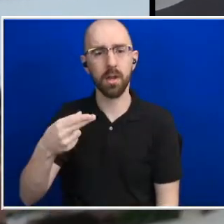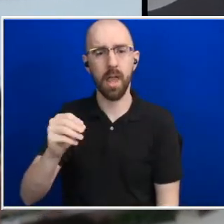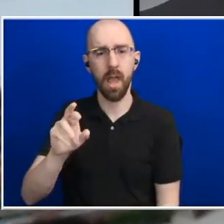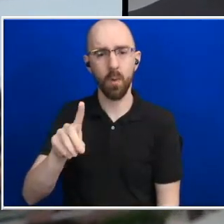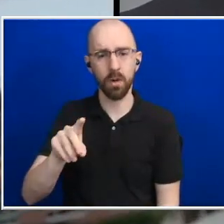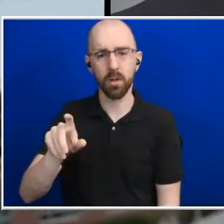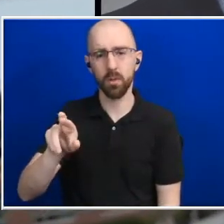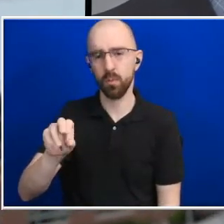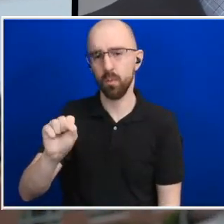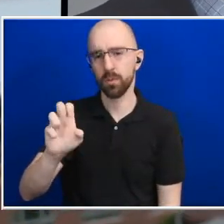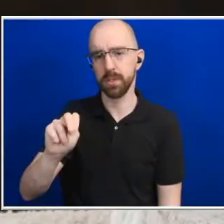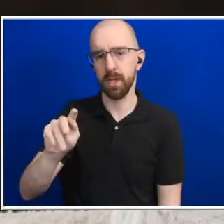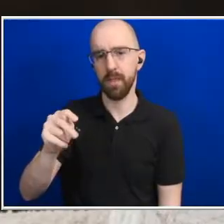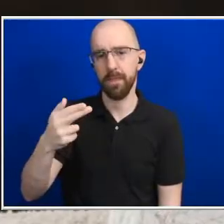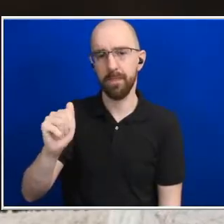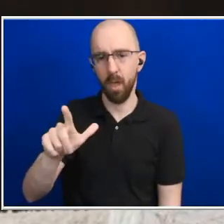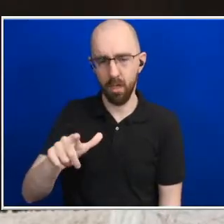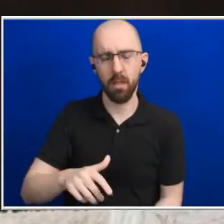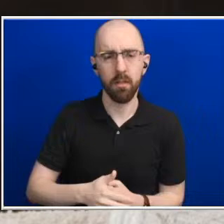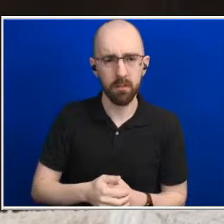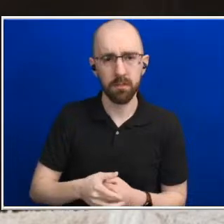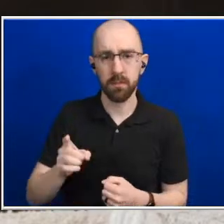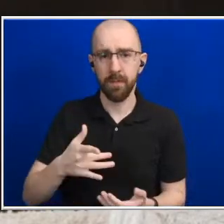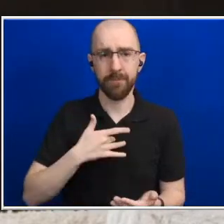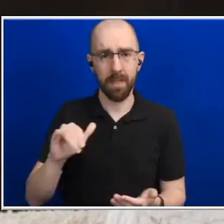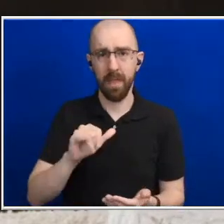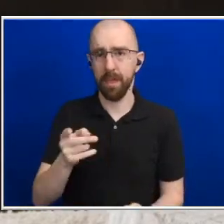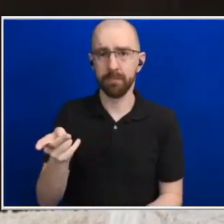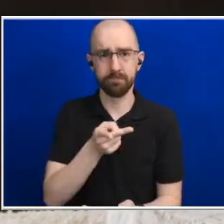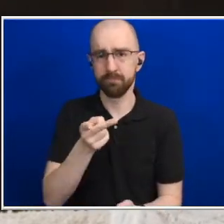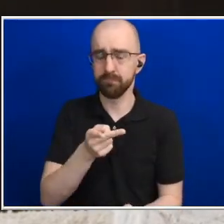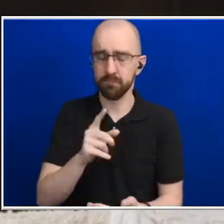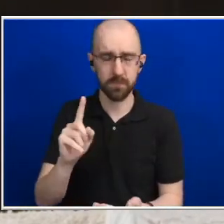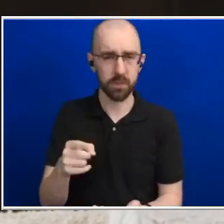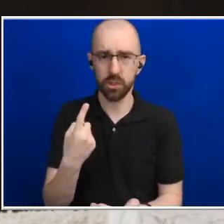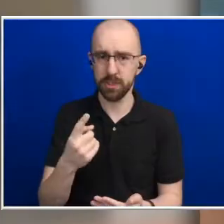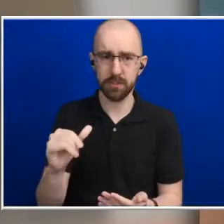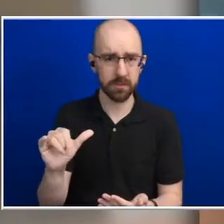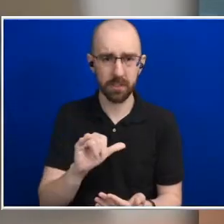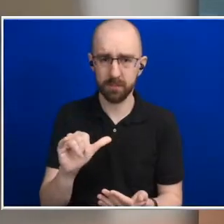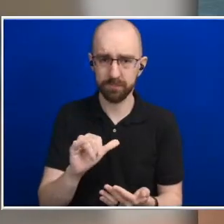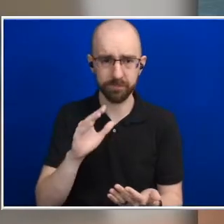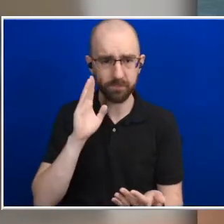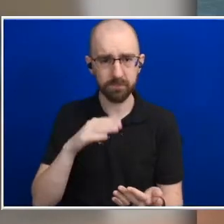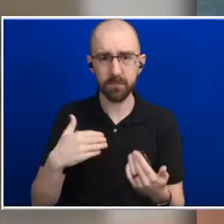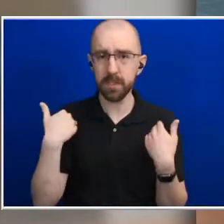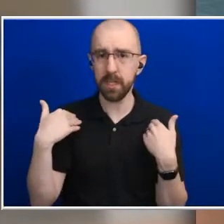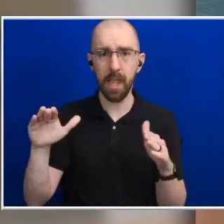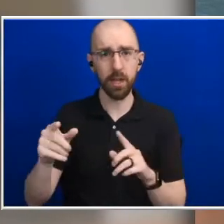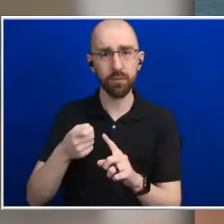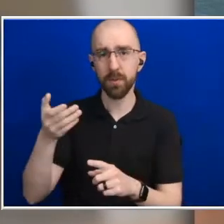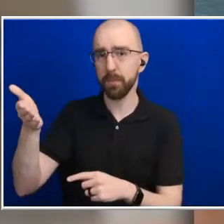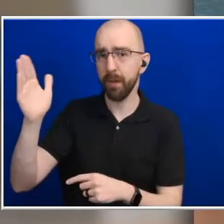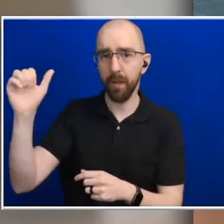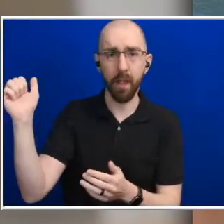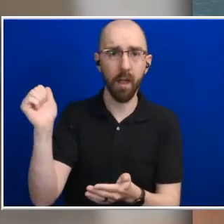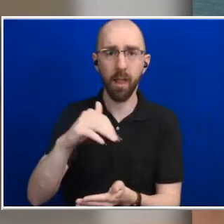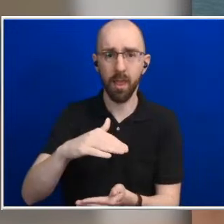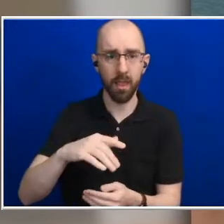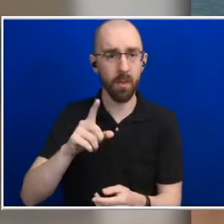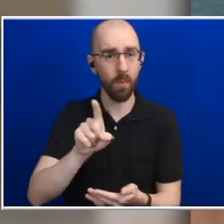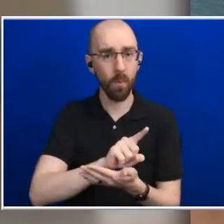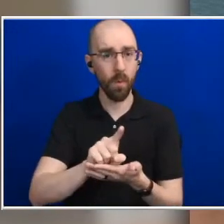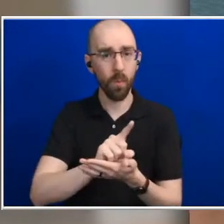and Dr. Rosenthal, I feel like they have been just like, angels from God. What was meant to be a single week home turned